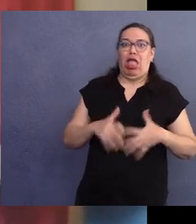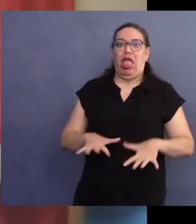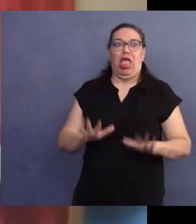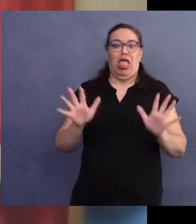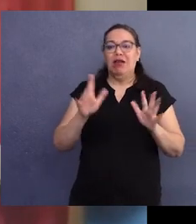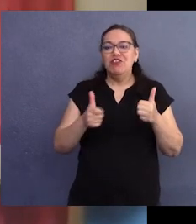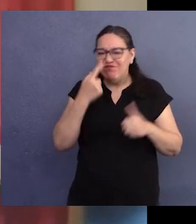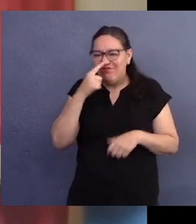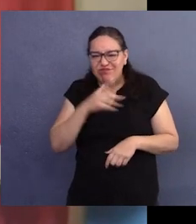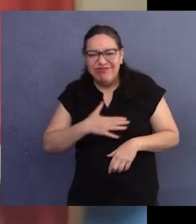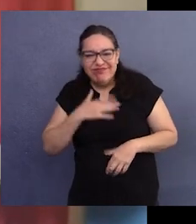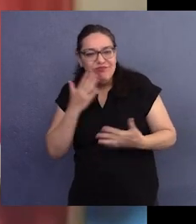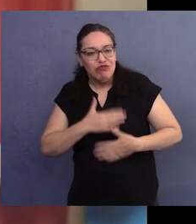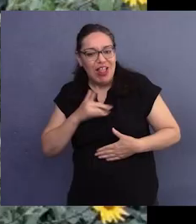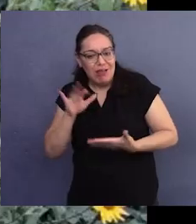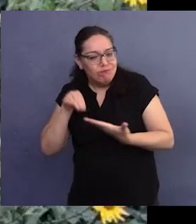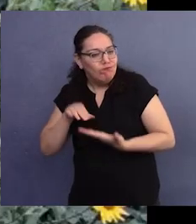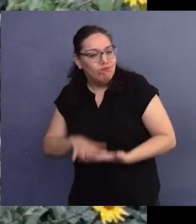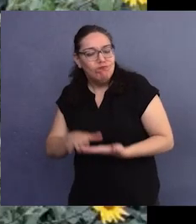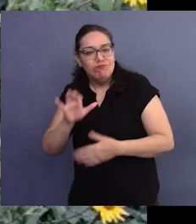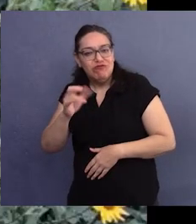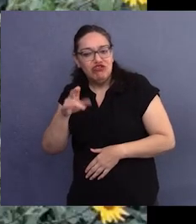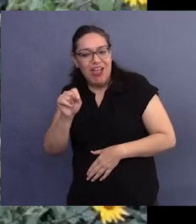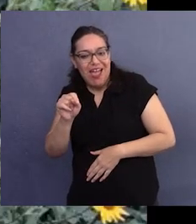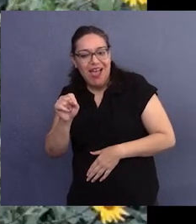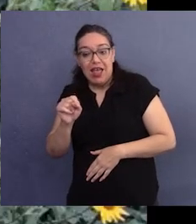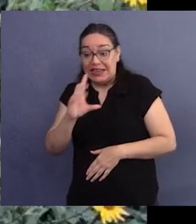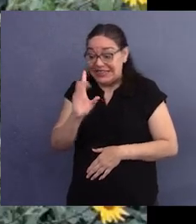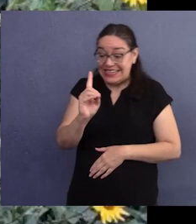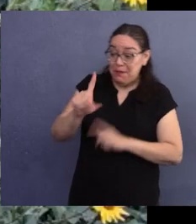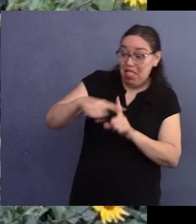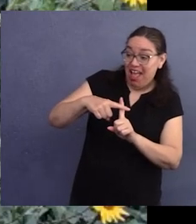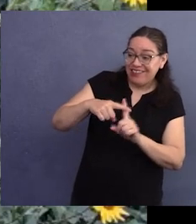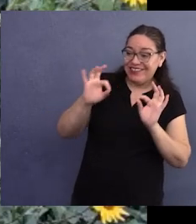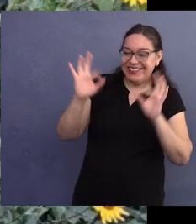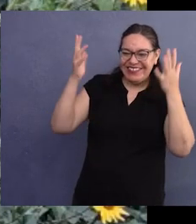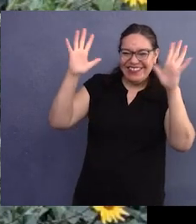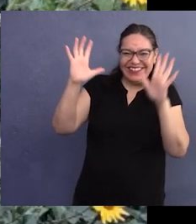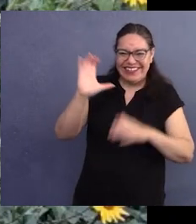it. And then I want to ask a D+. Yay, Cindy.